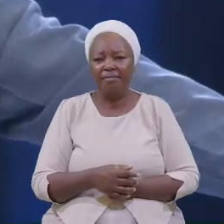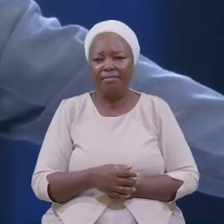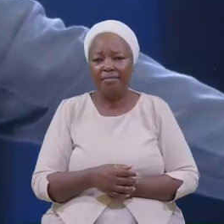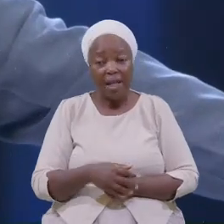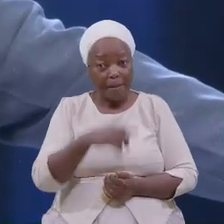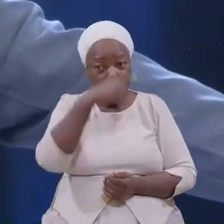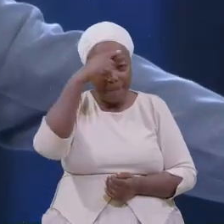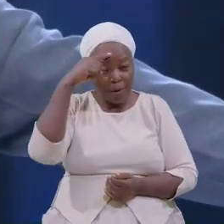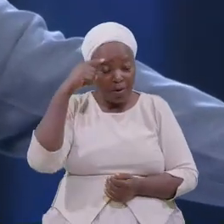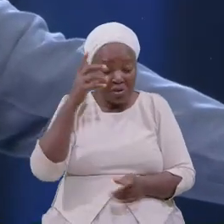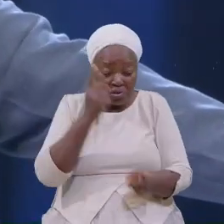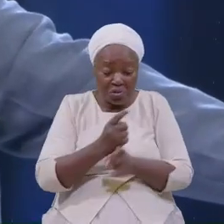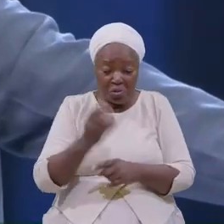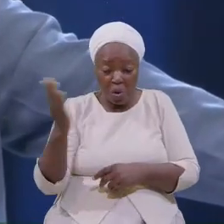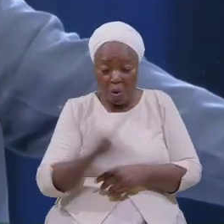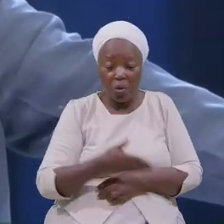Because it just cut down.